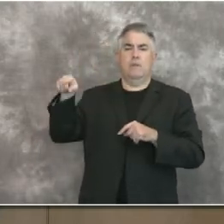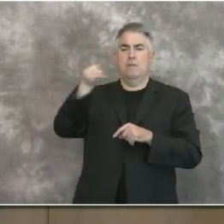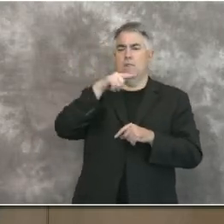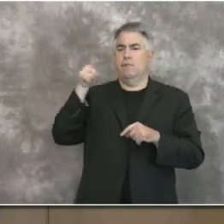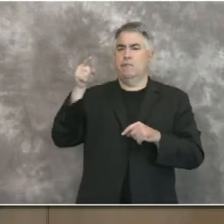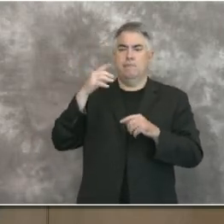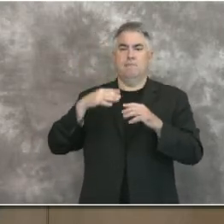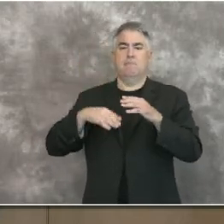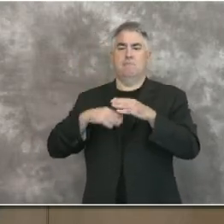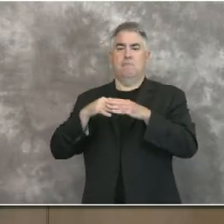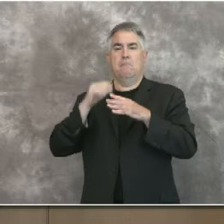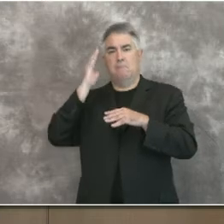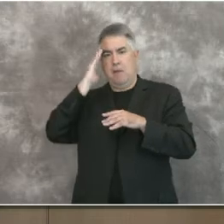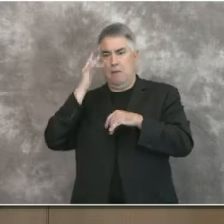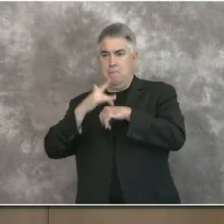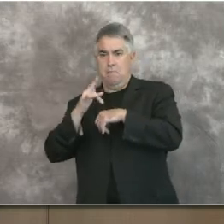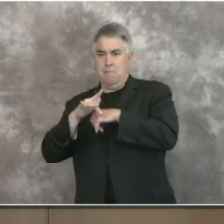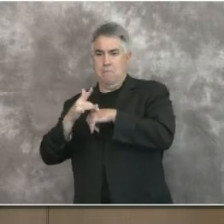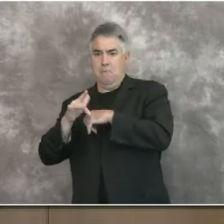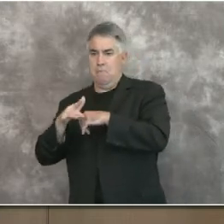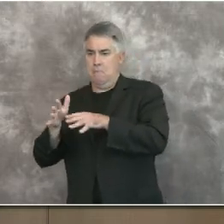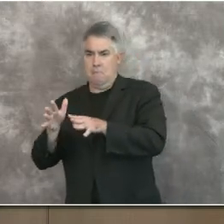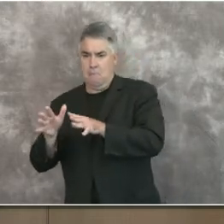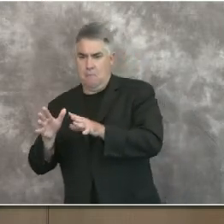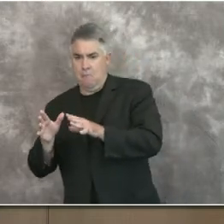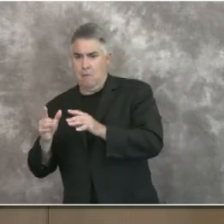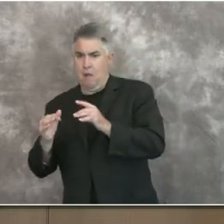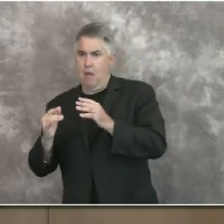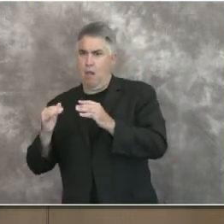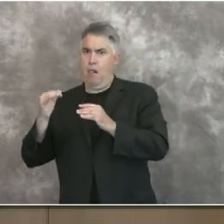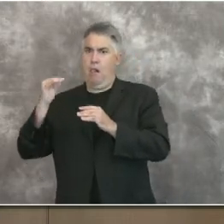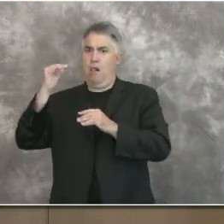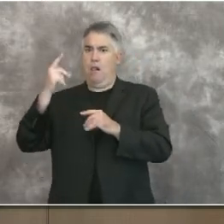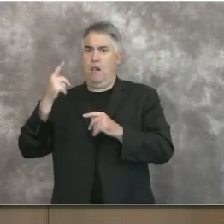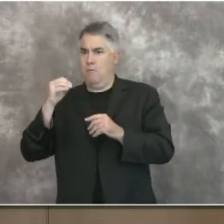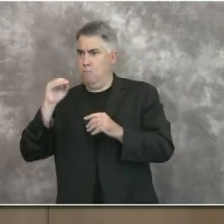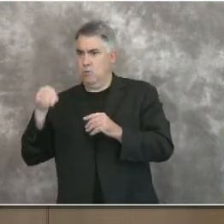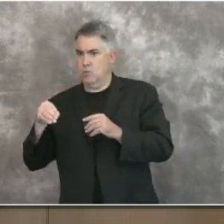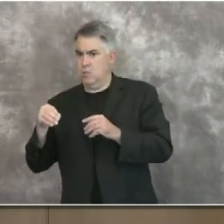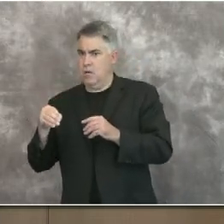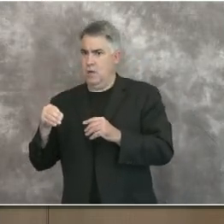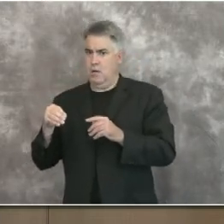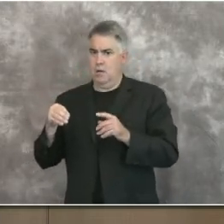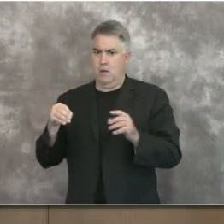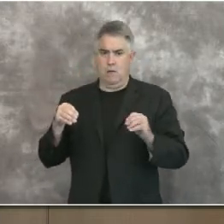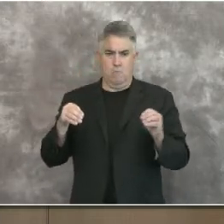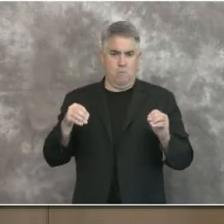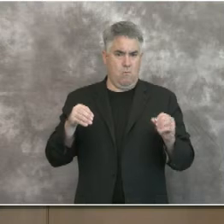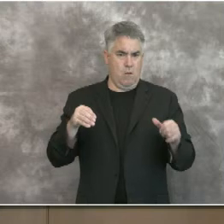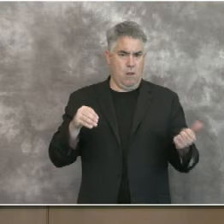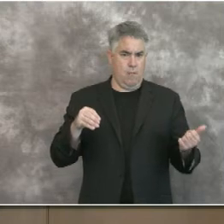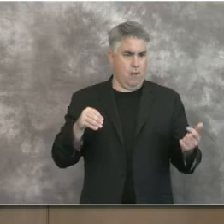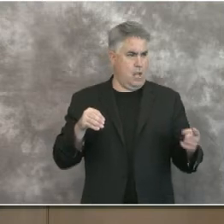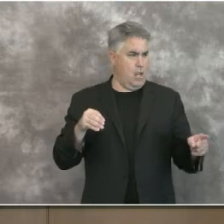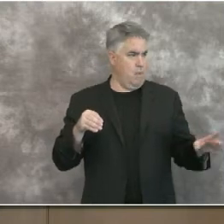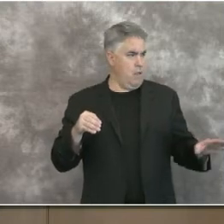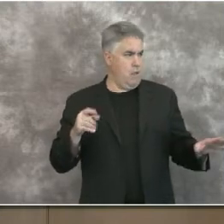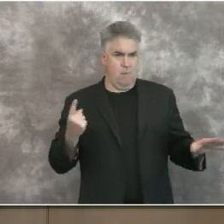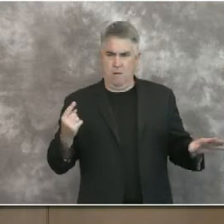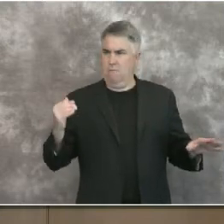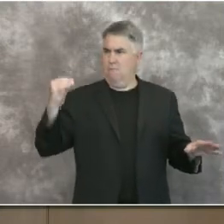bed capacity got over 80%, but nothing else happened, no action would be